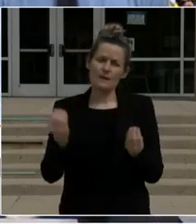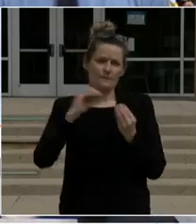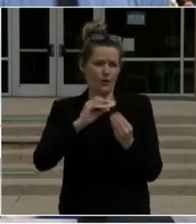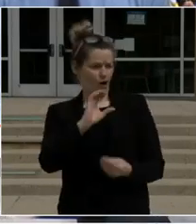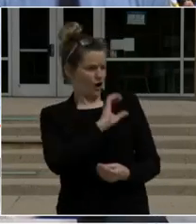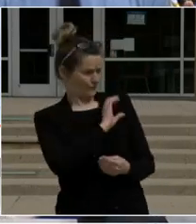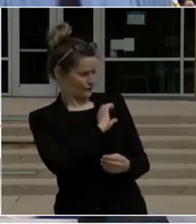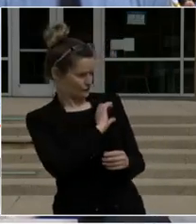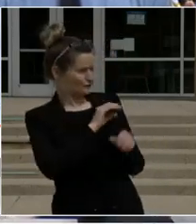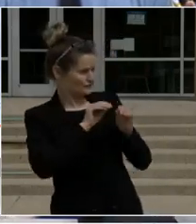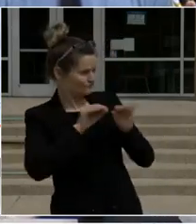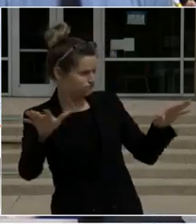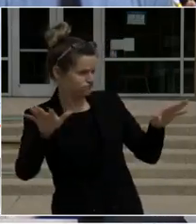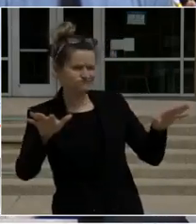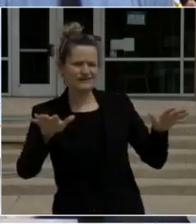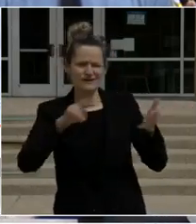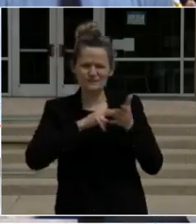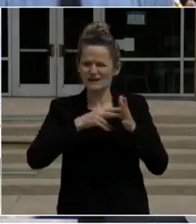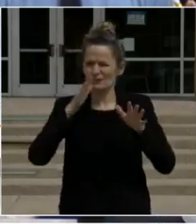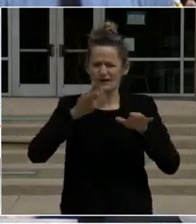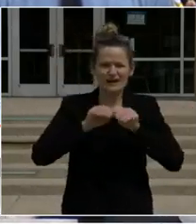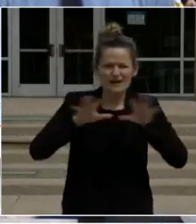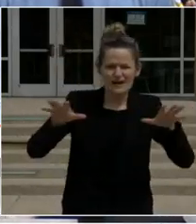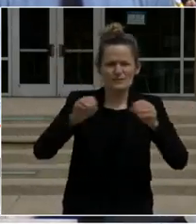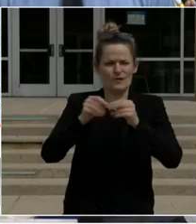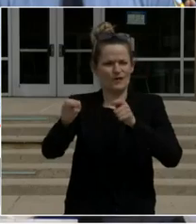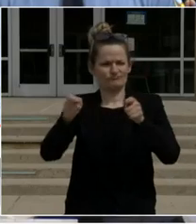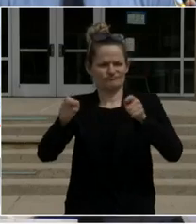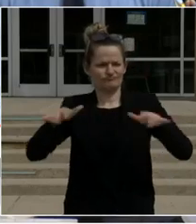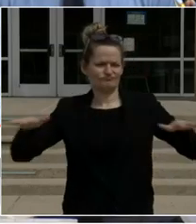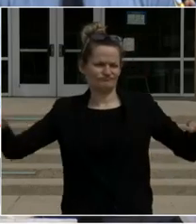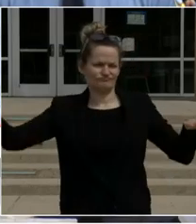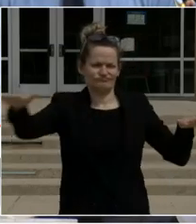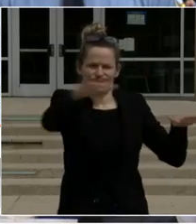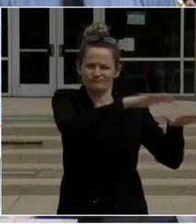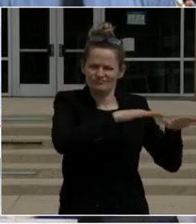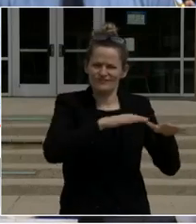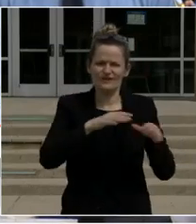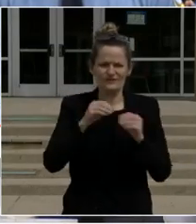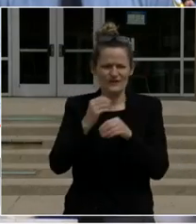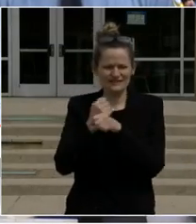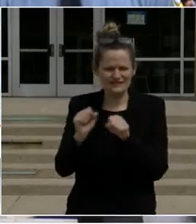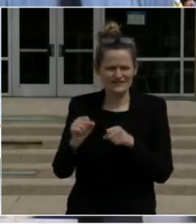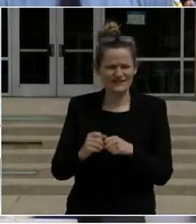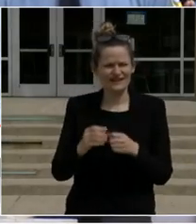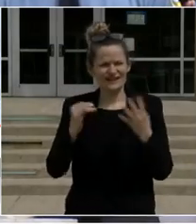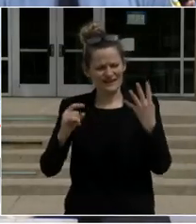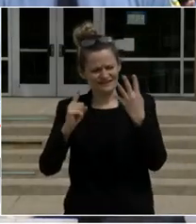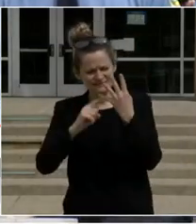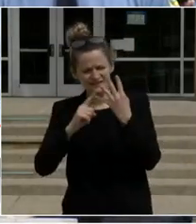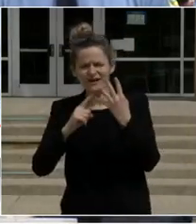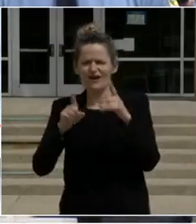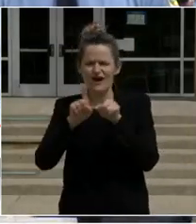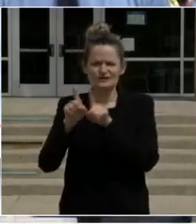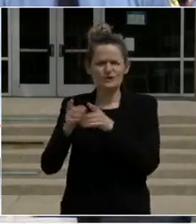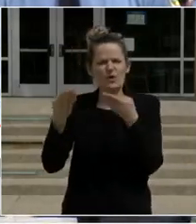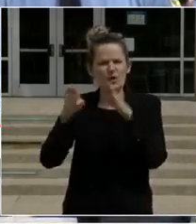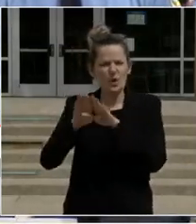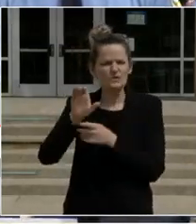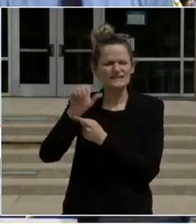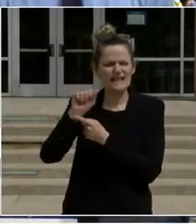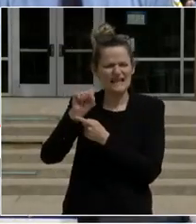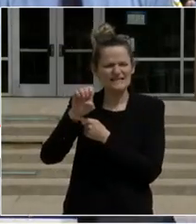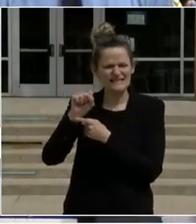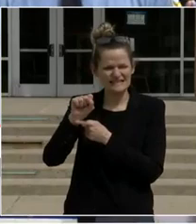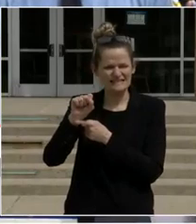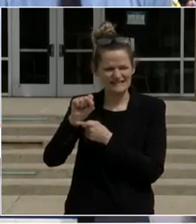and detectives making big cases and closing those cases. You remember we lost a child. Her name